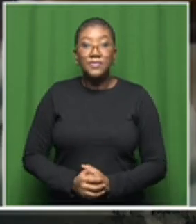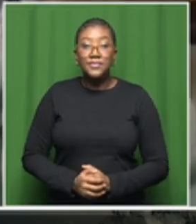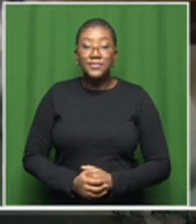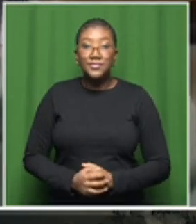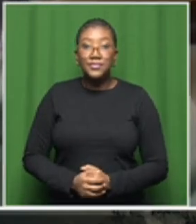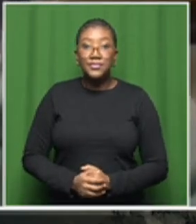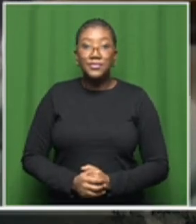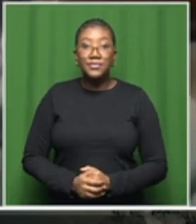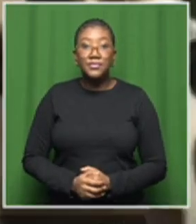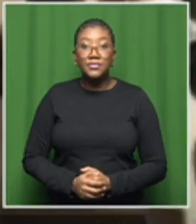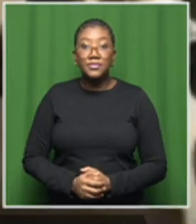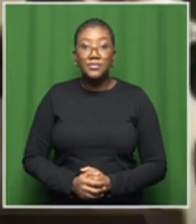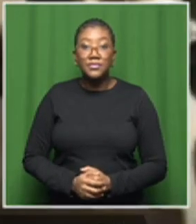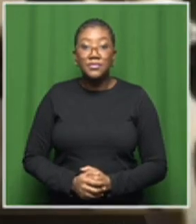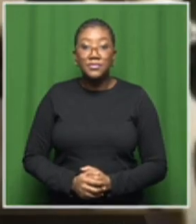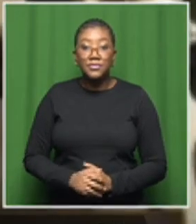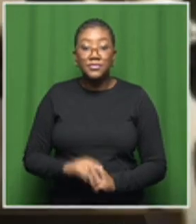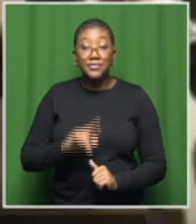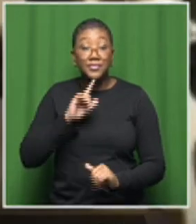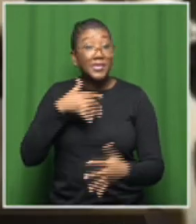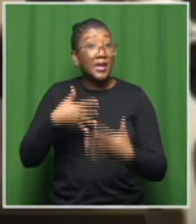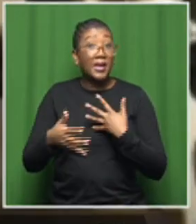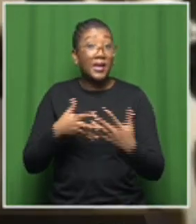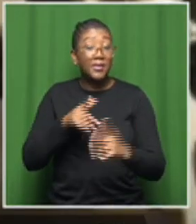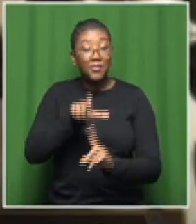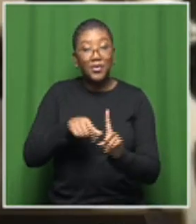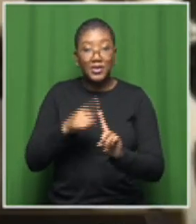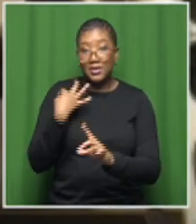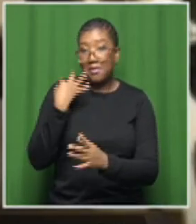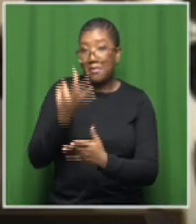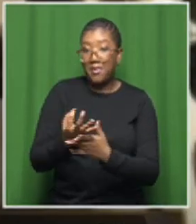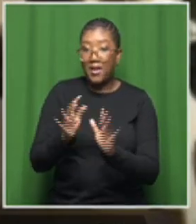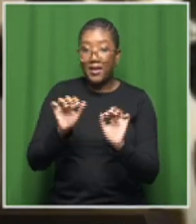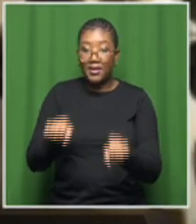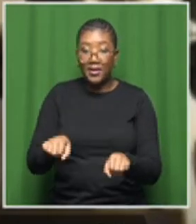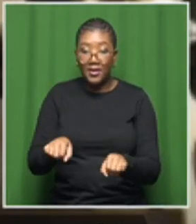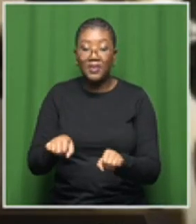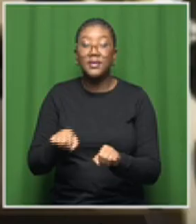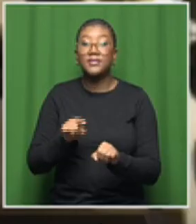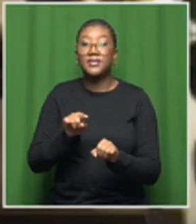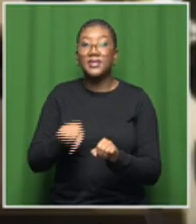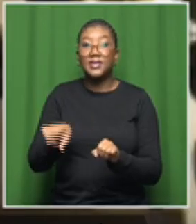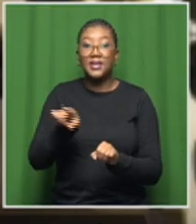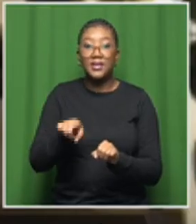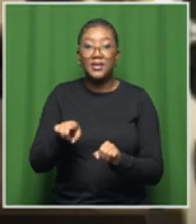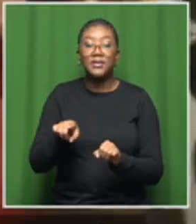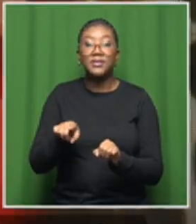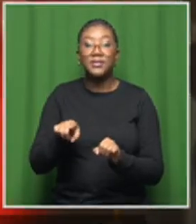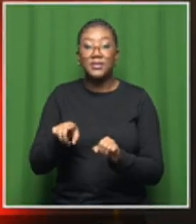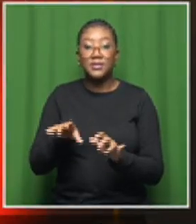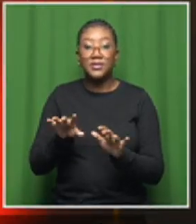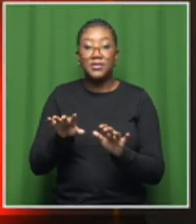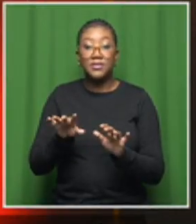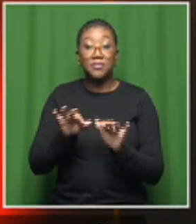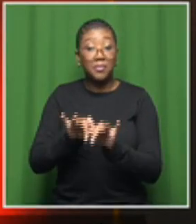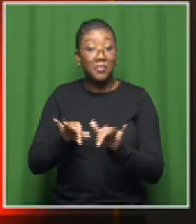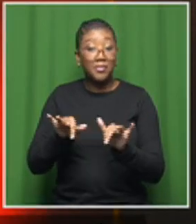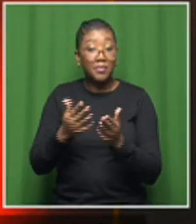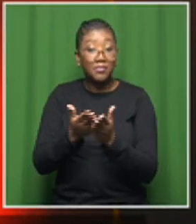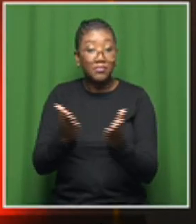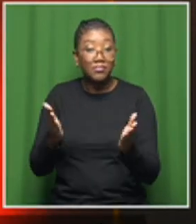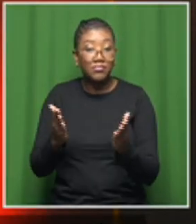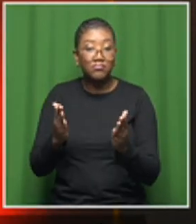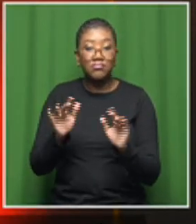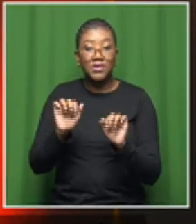So, anyone can apply. There's a space for everyone. And what that really looks like is, people being able to try